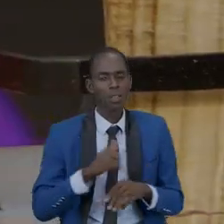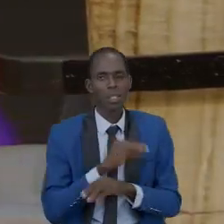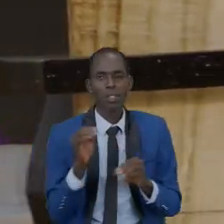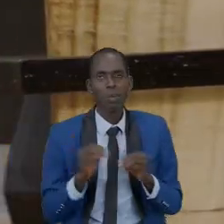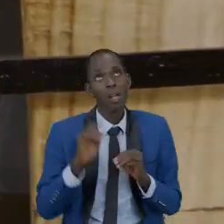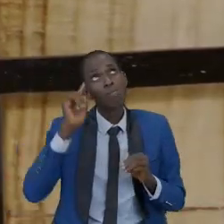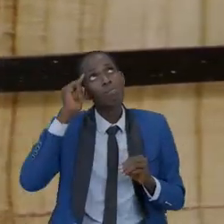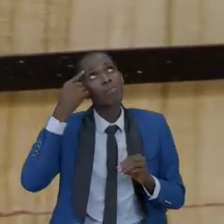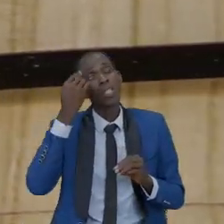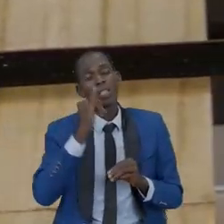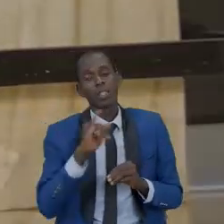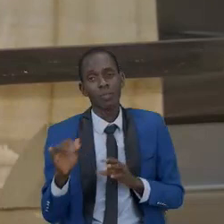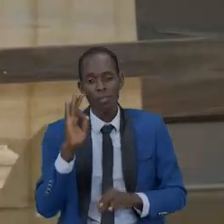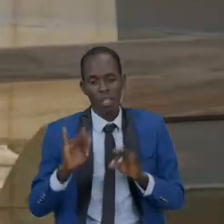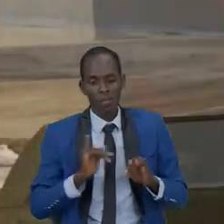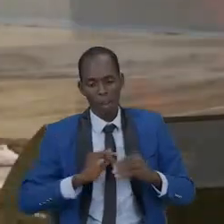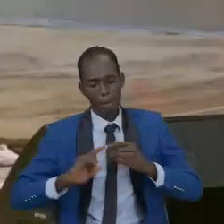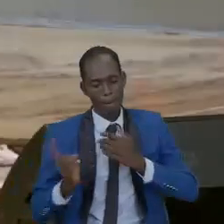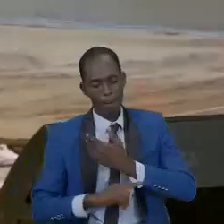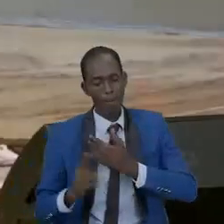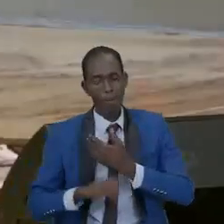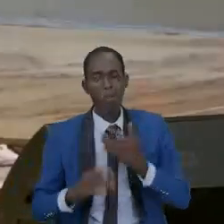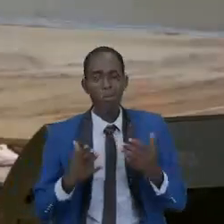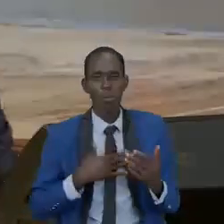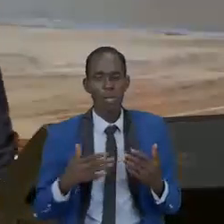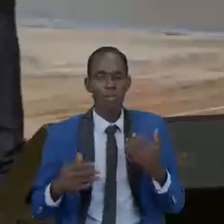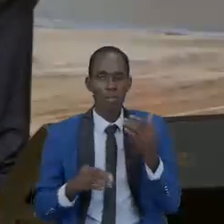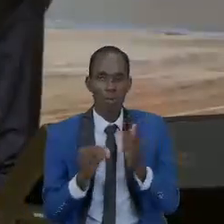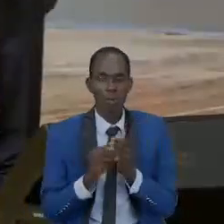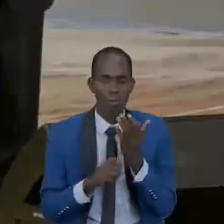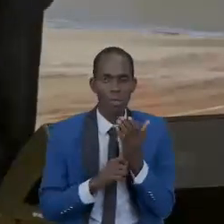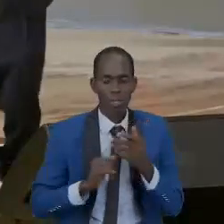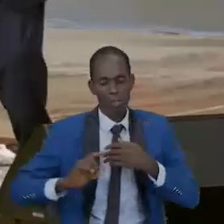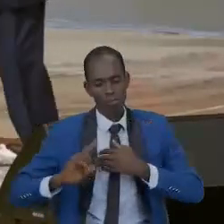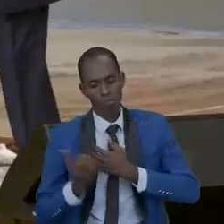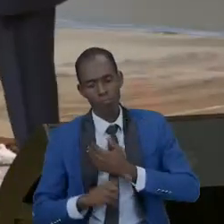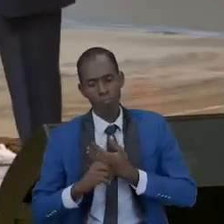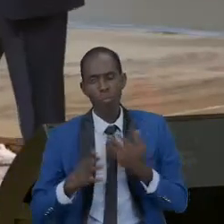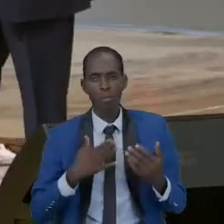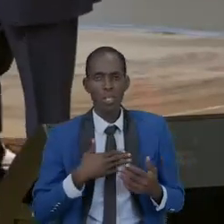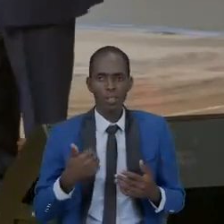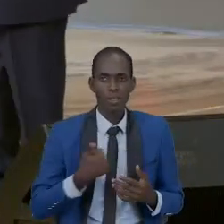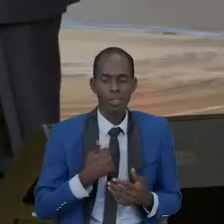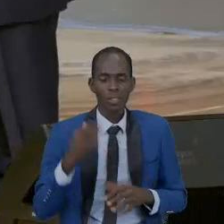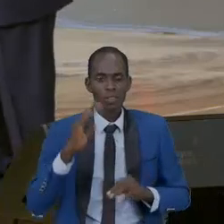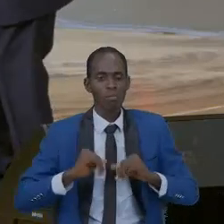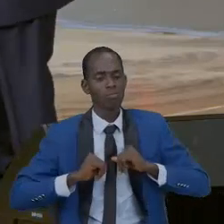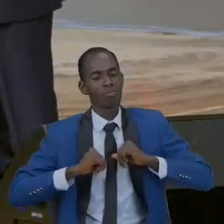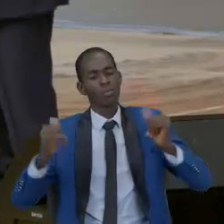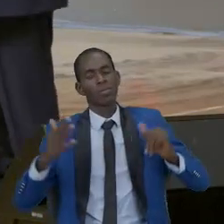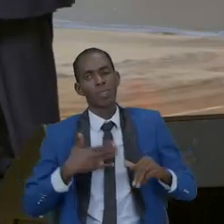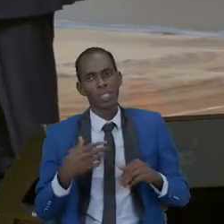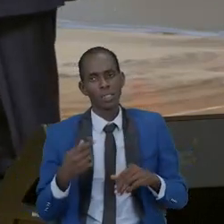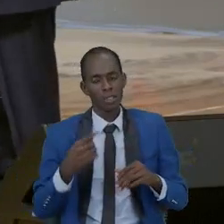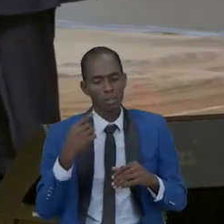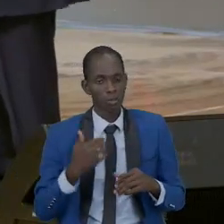thinking, if I punish my flesh, if I punish myself, if I deny myself for sleep, if